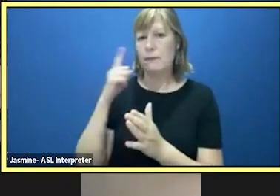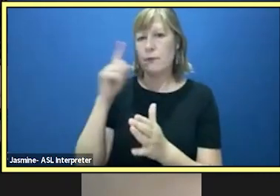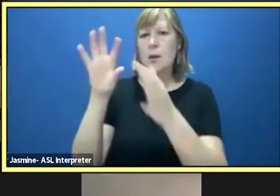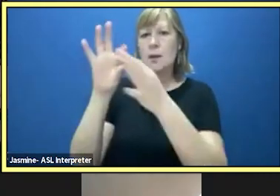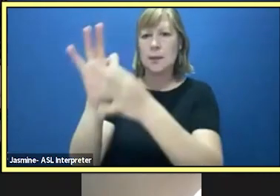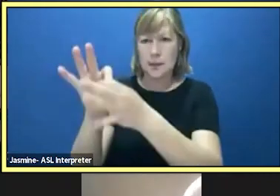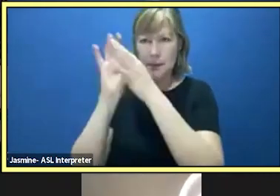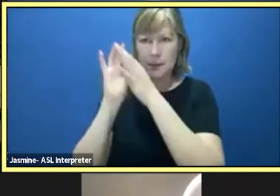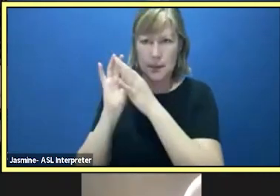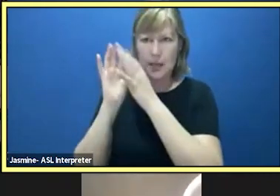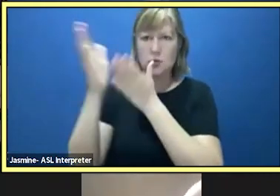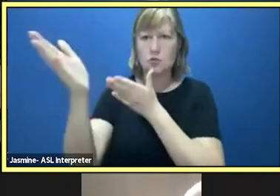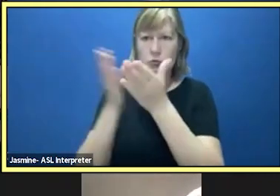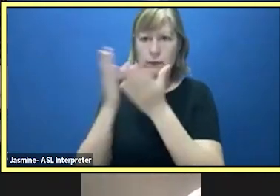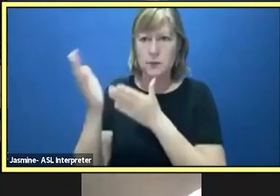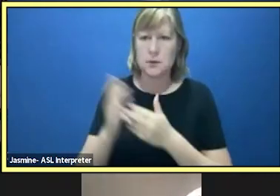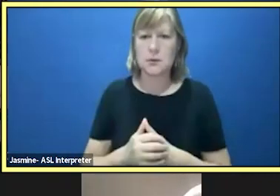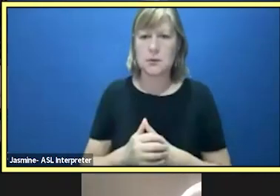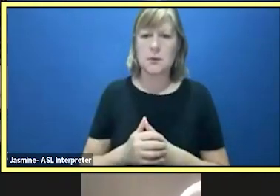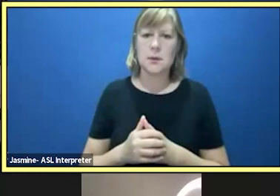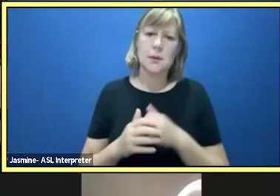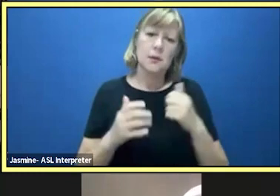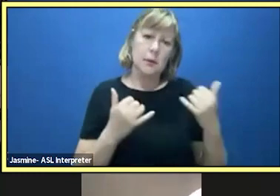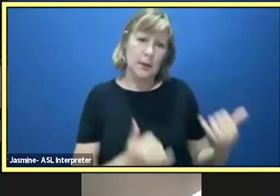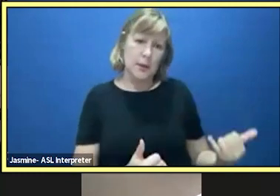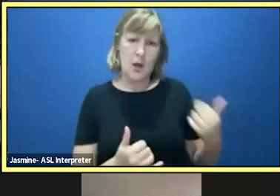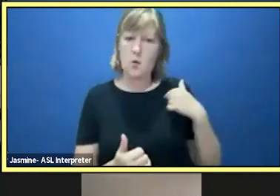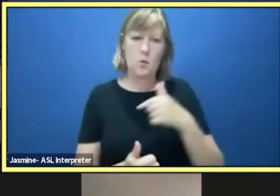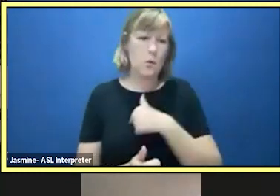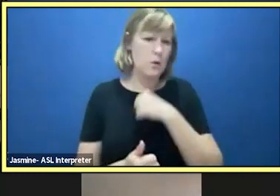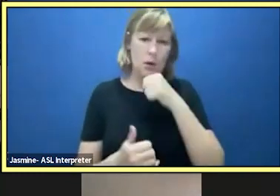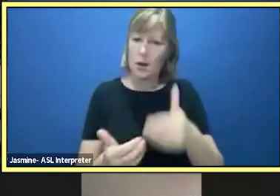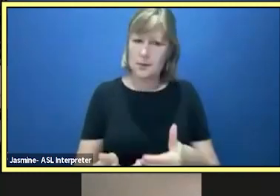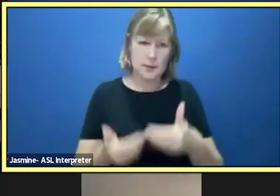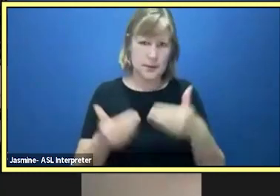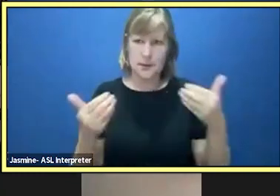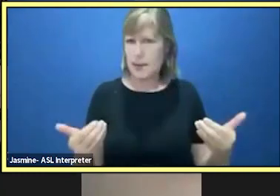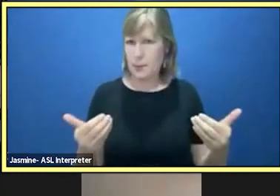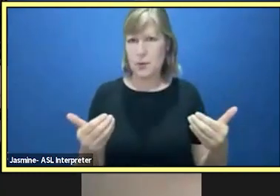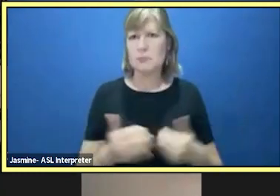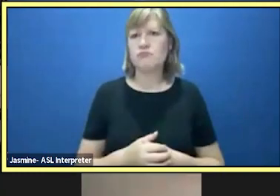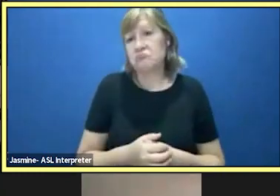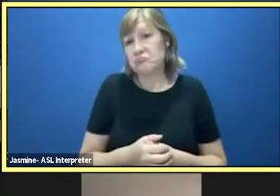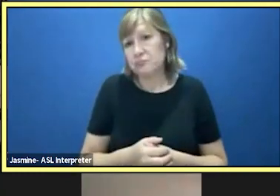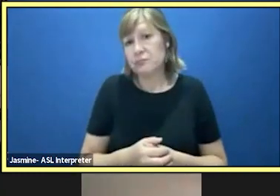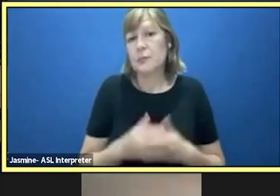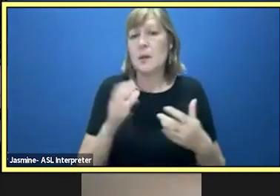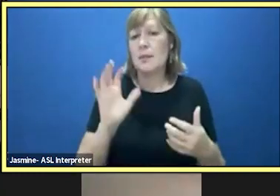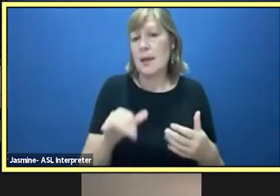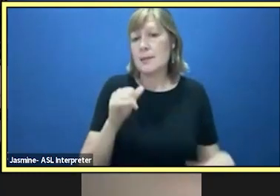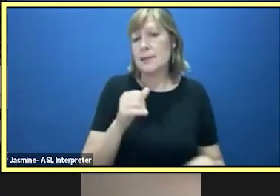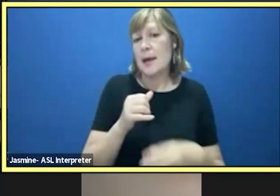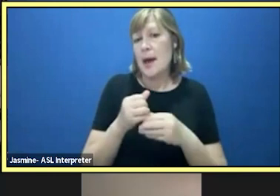That's not the way our system works now. So to us, that's the added value, is that there's